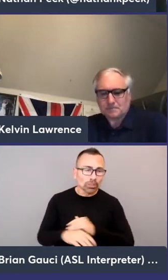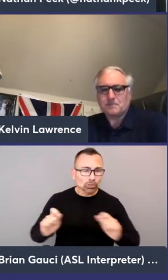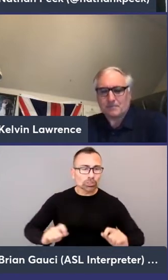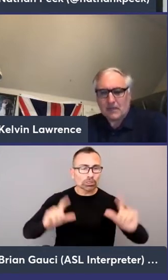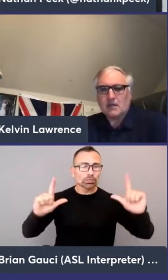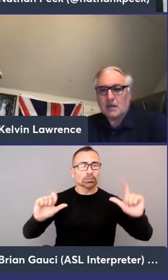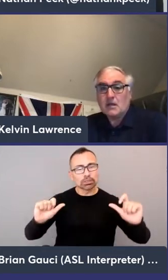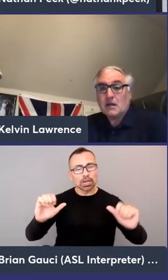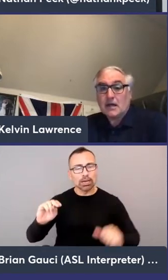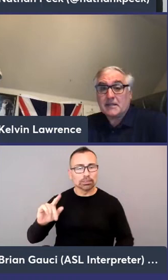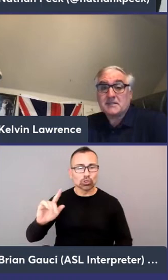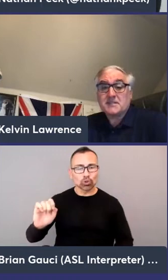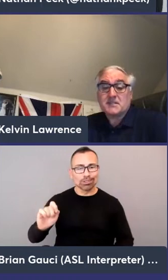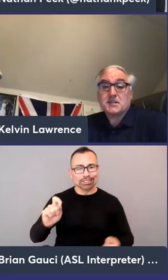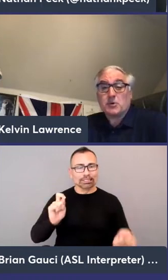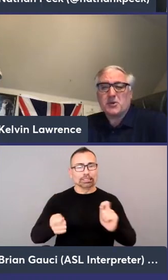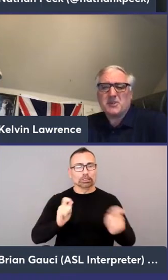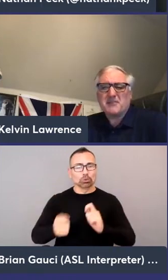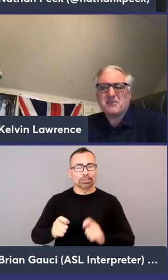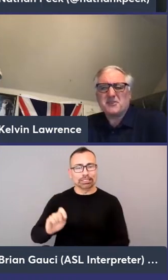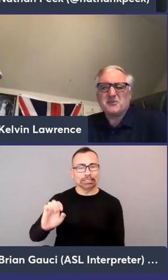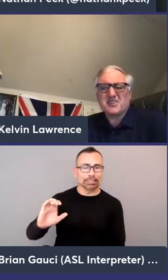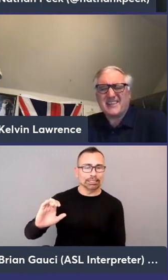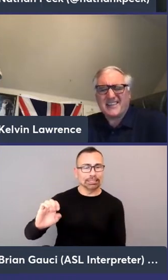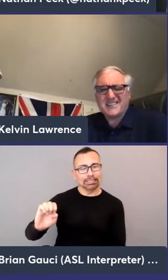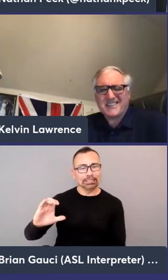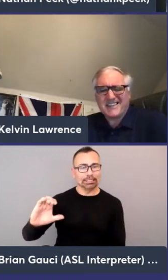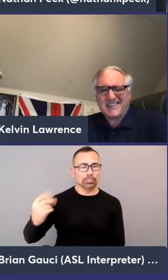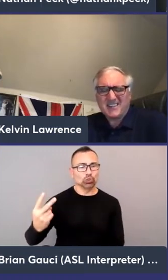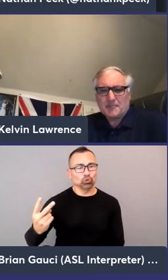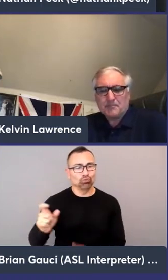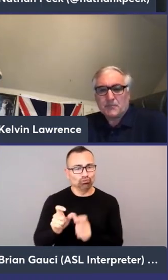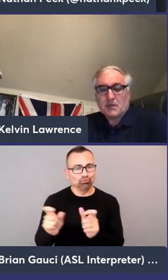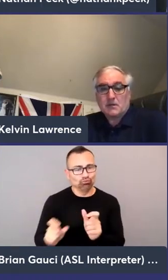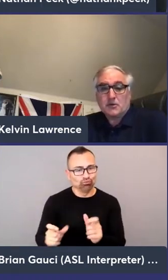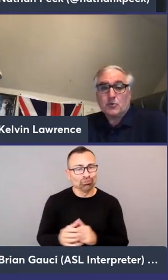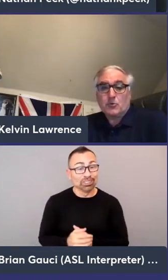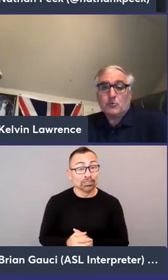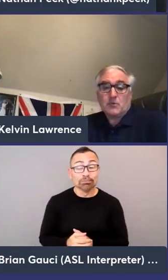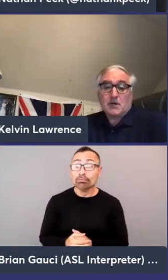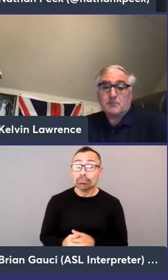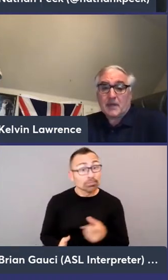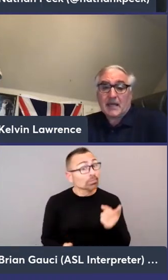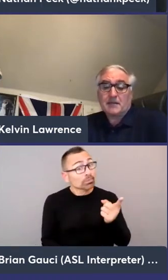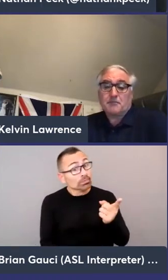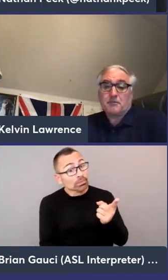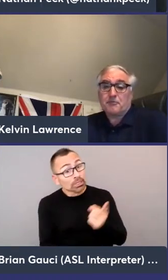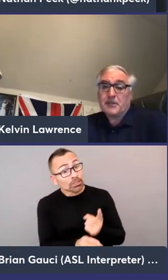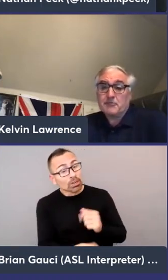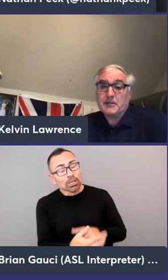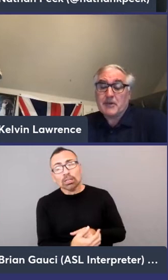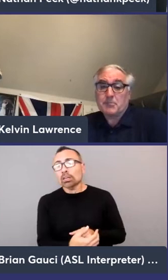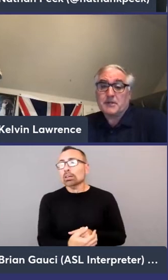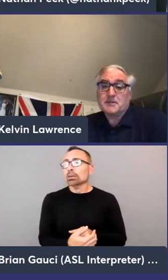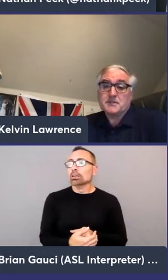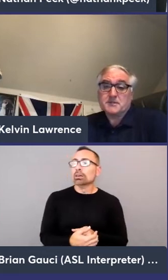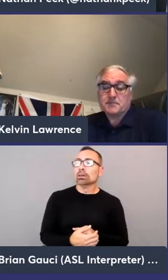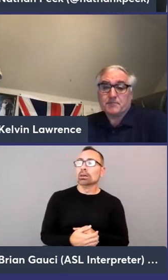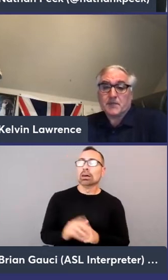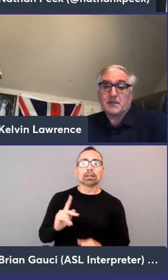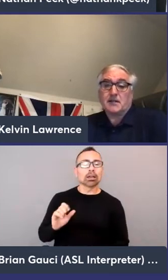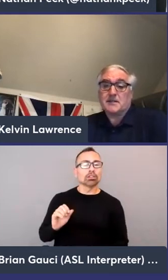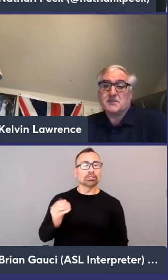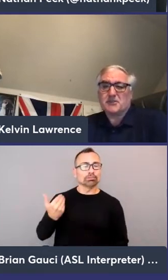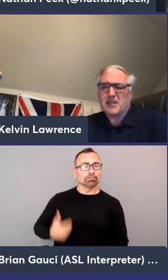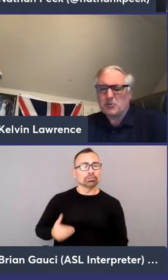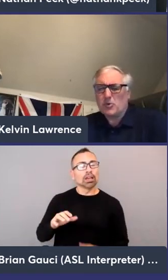up. And that's essentially what you would have to do. So let's say you had 3 read replicas